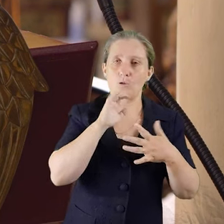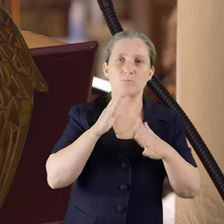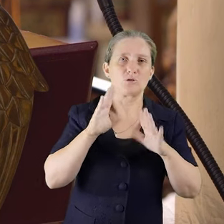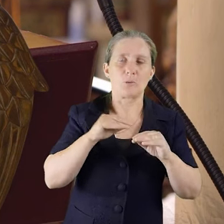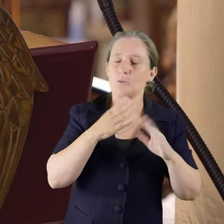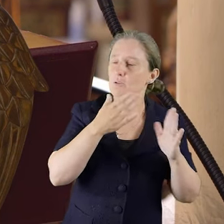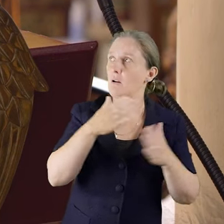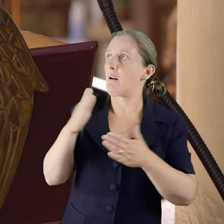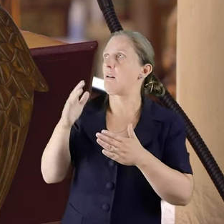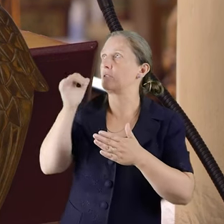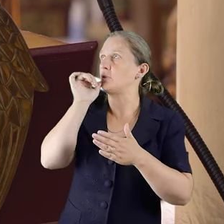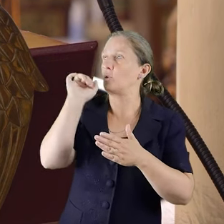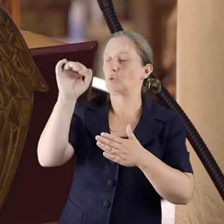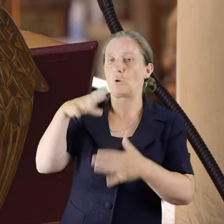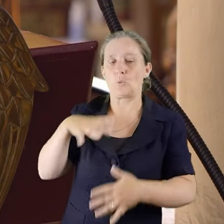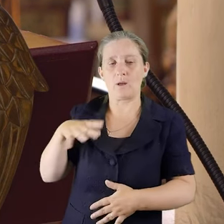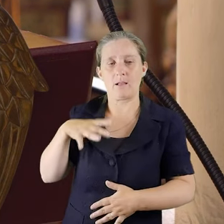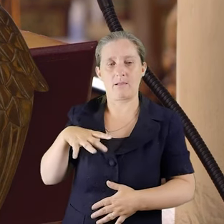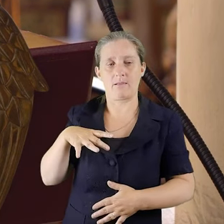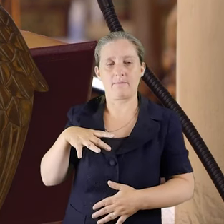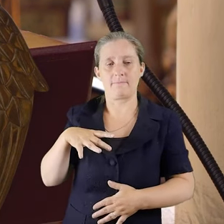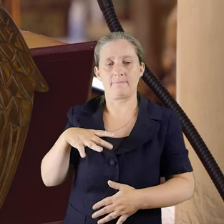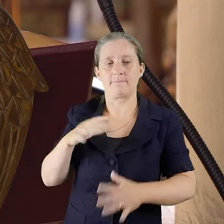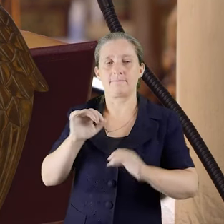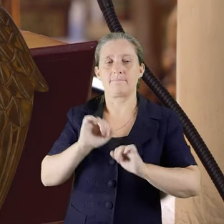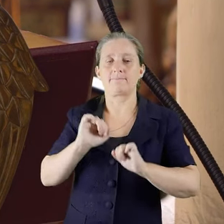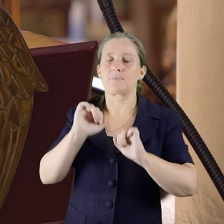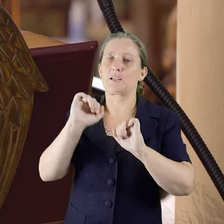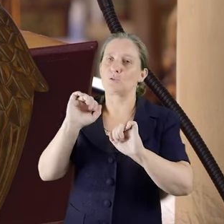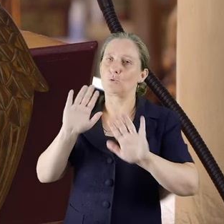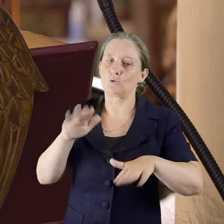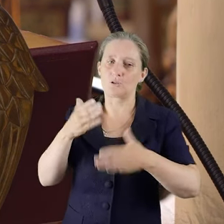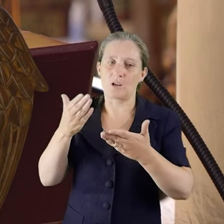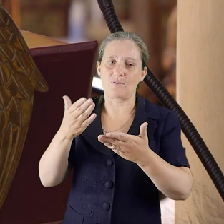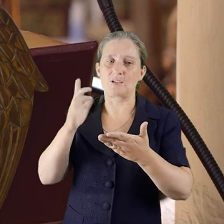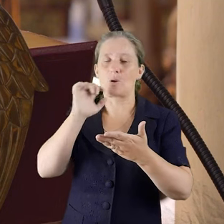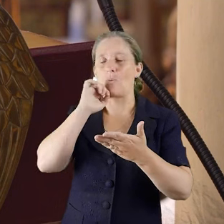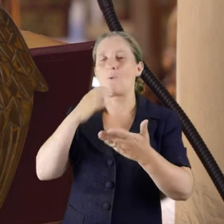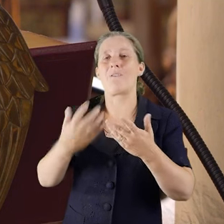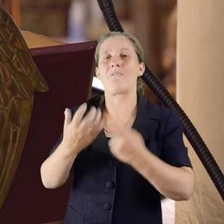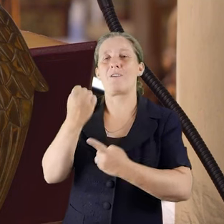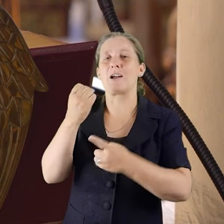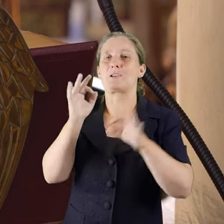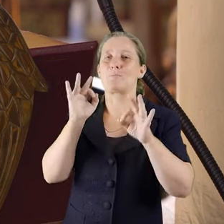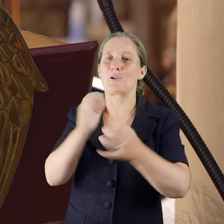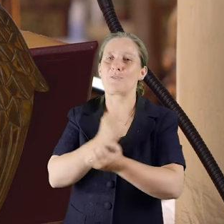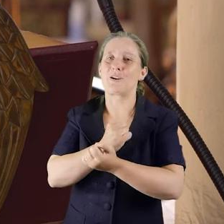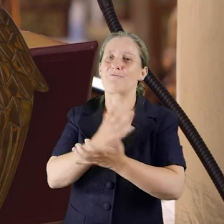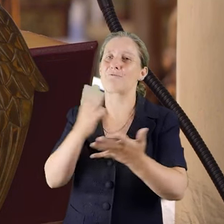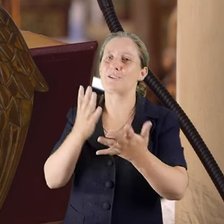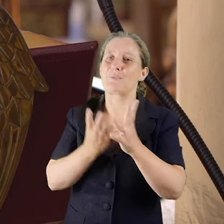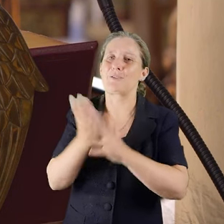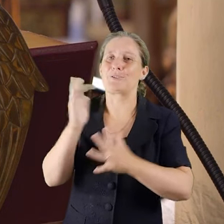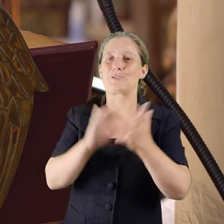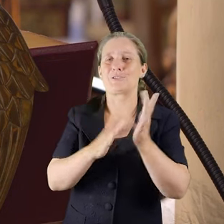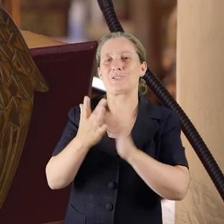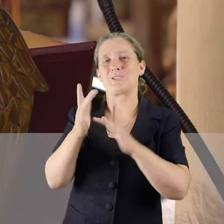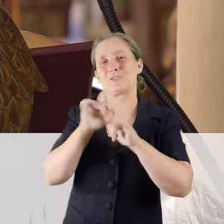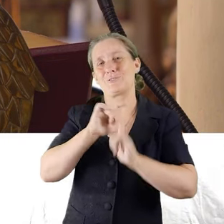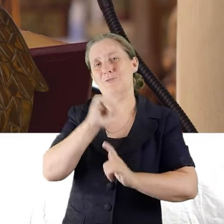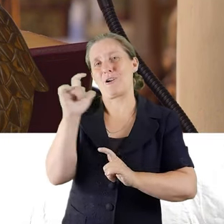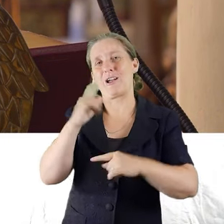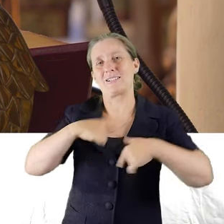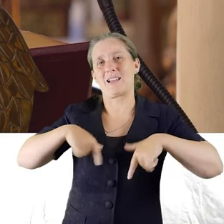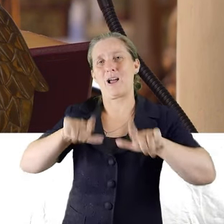from knowing your will, and that in your service we might find perfect freedom. Through Jesus Christ,